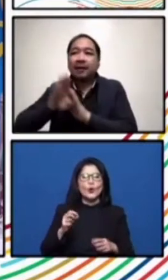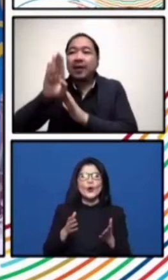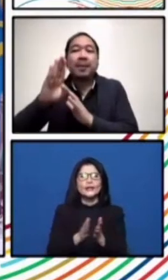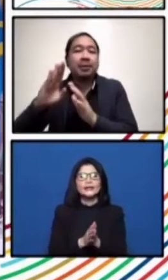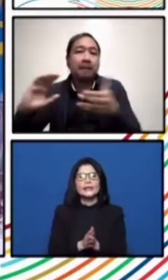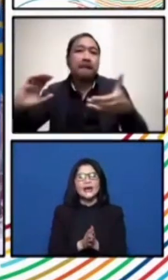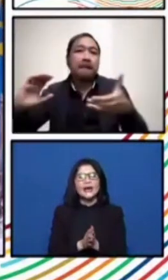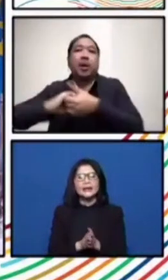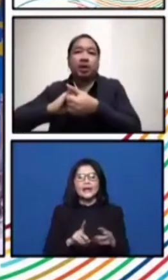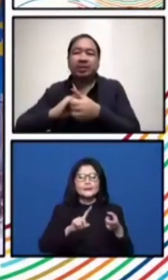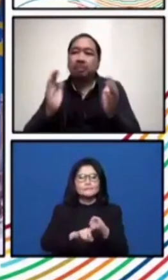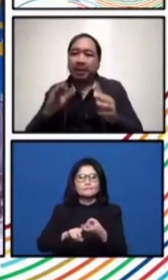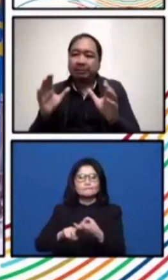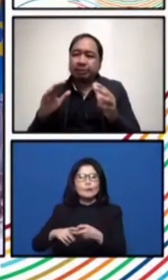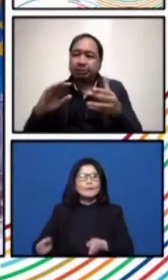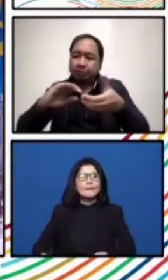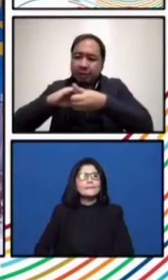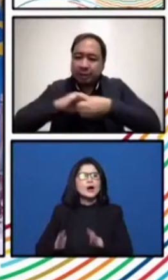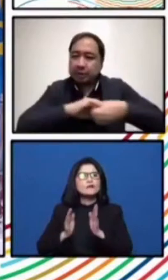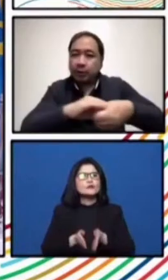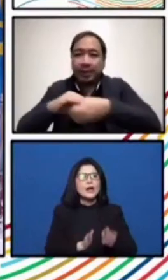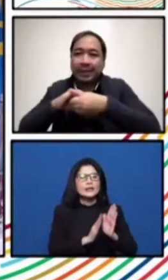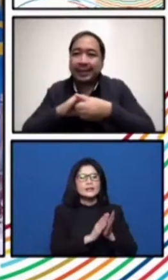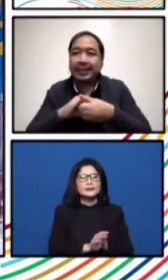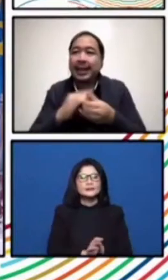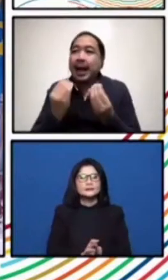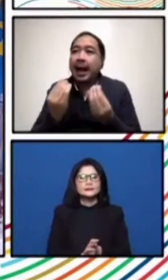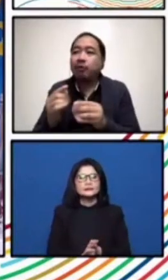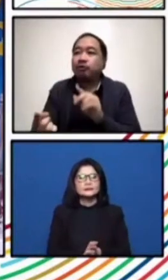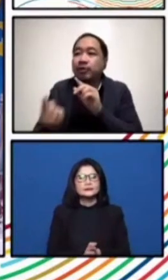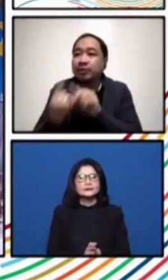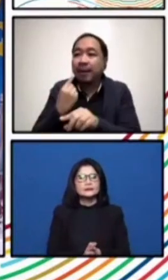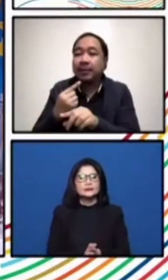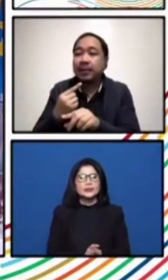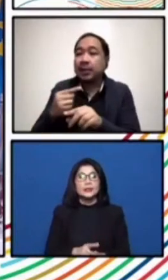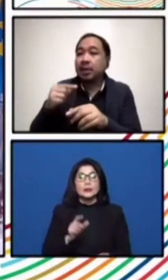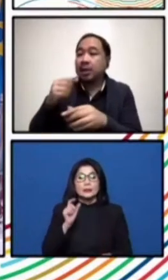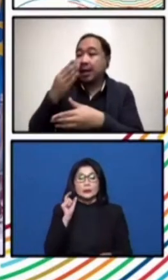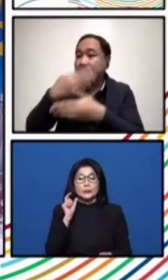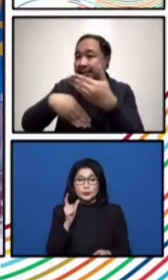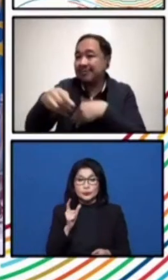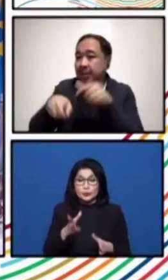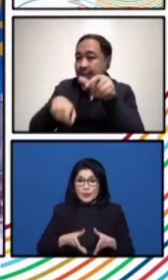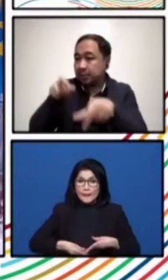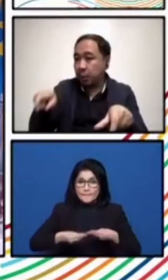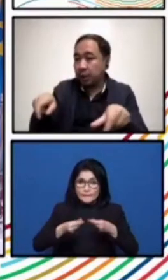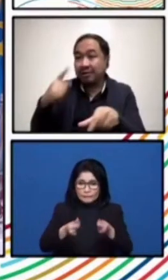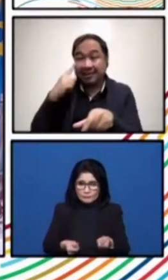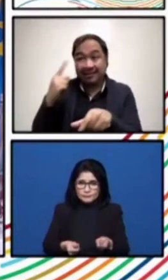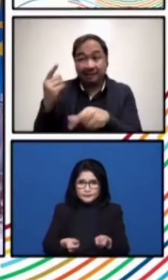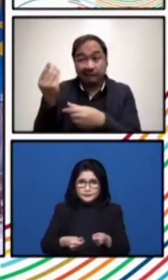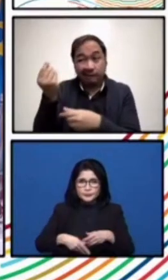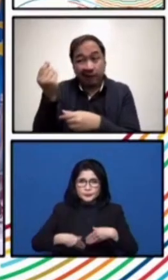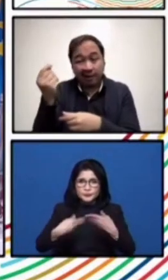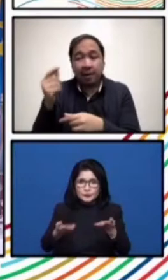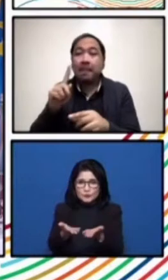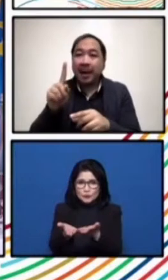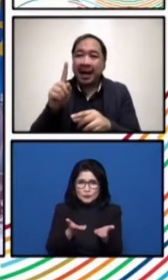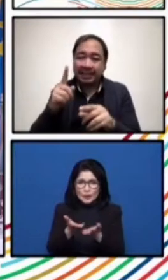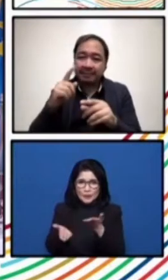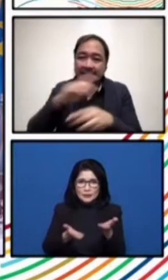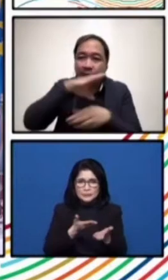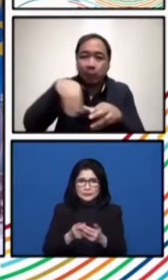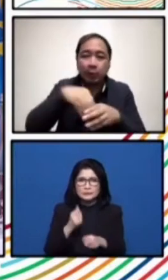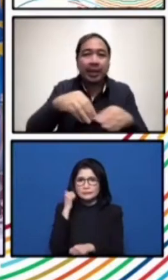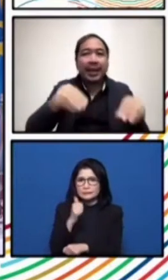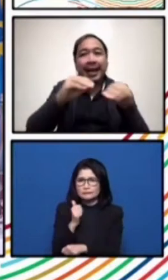uh addressing the needs of the person with disability is not only limited to fund but also to education to support hygiene